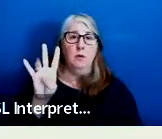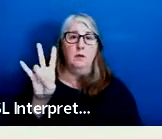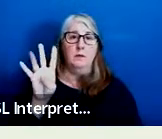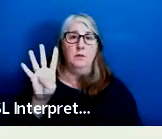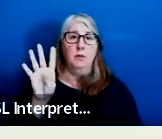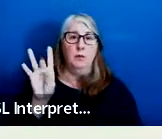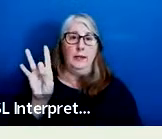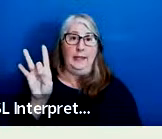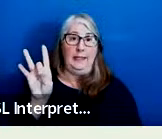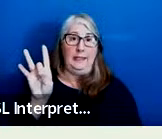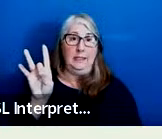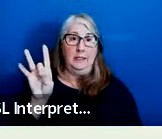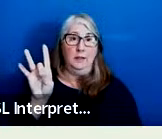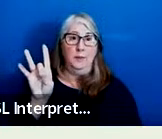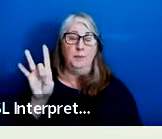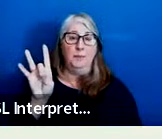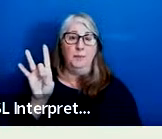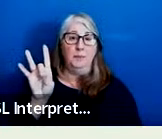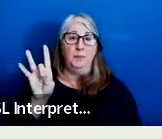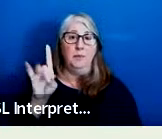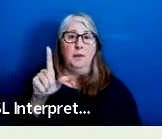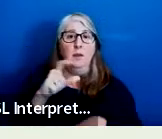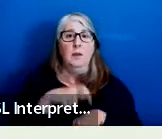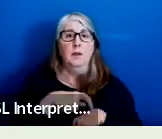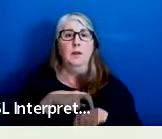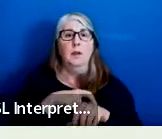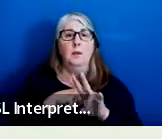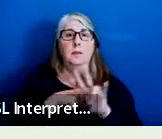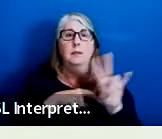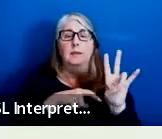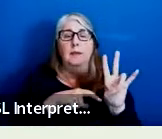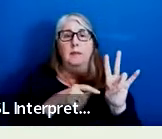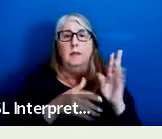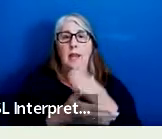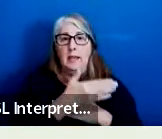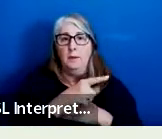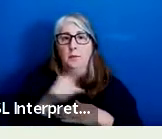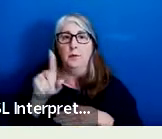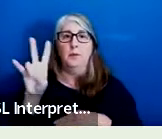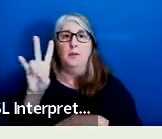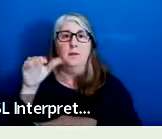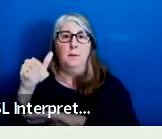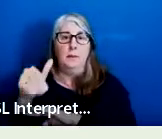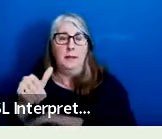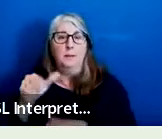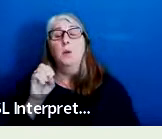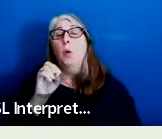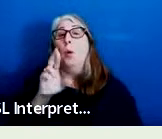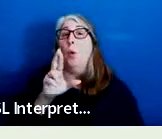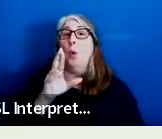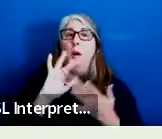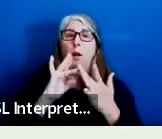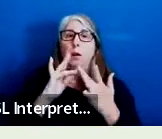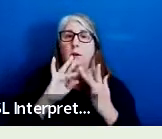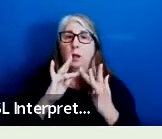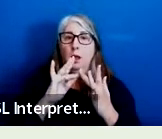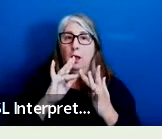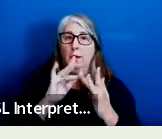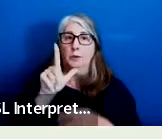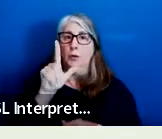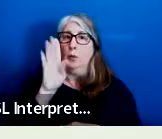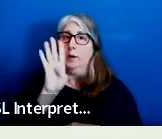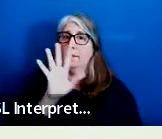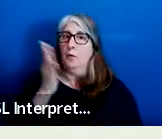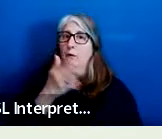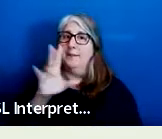301-883-4748 between the hours of 7 a.m. and 7 p.m., or you can reach them online 24 hours